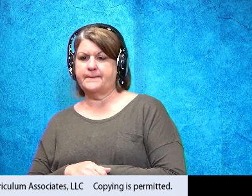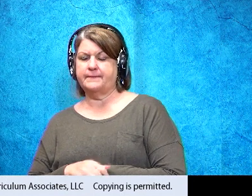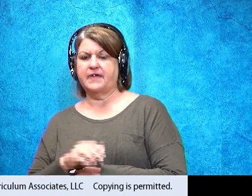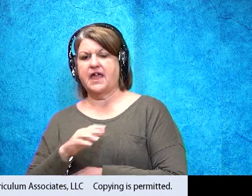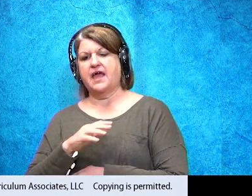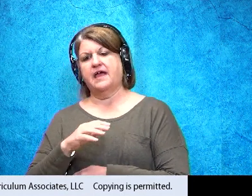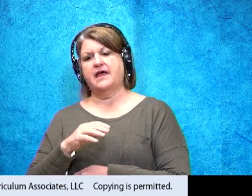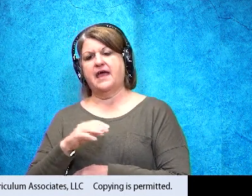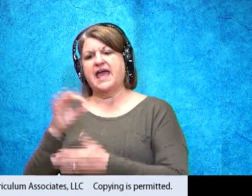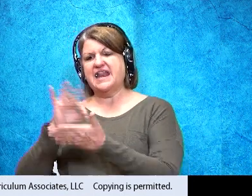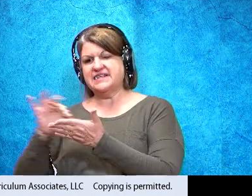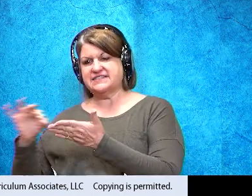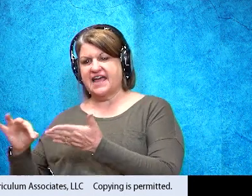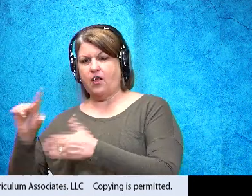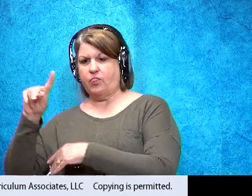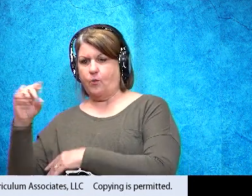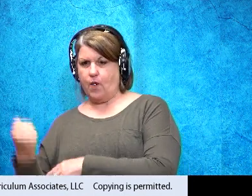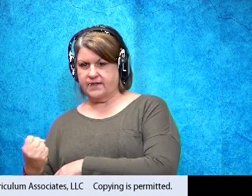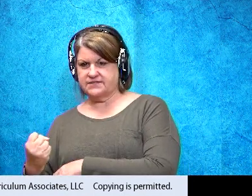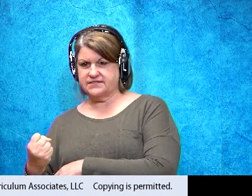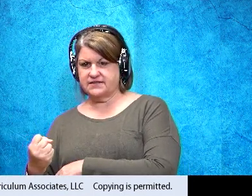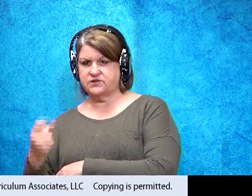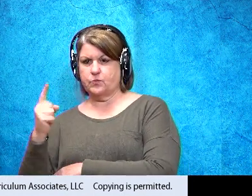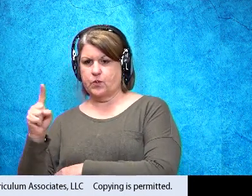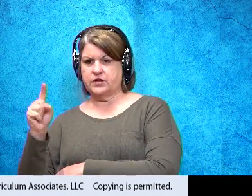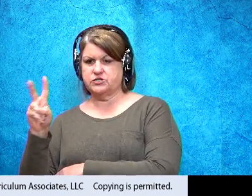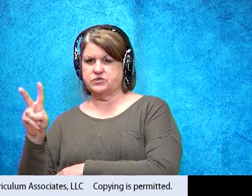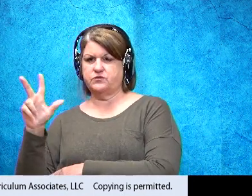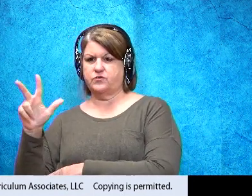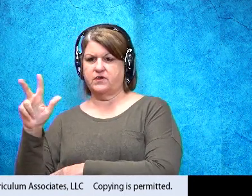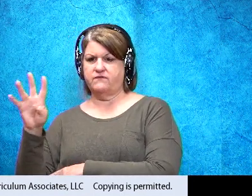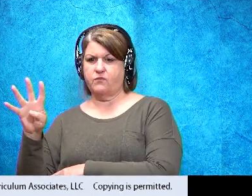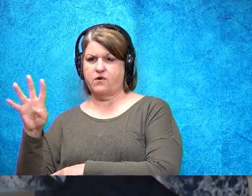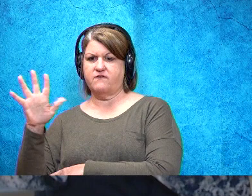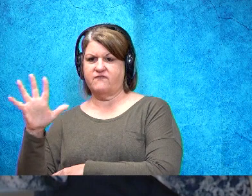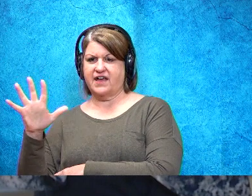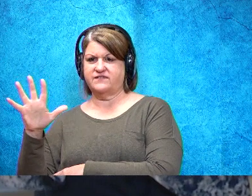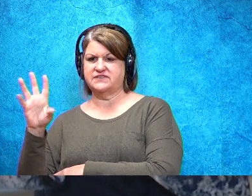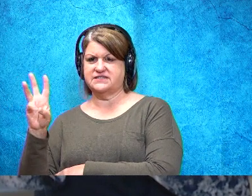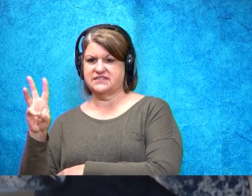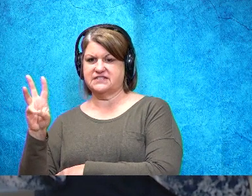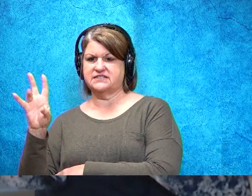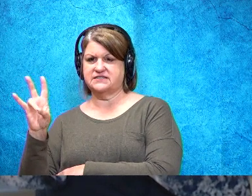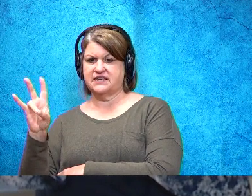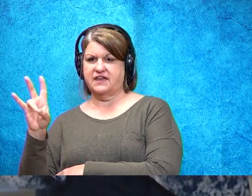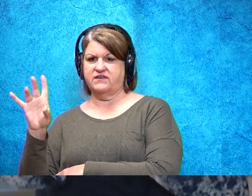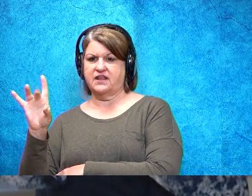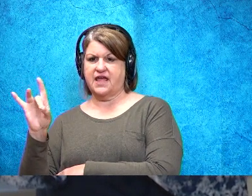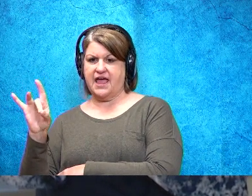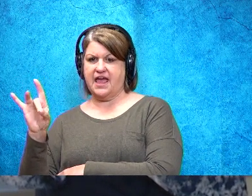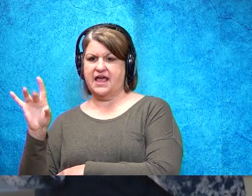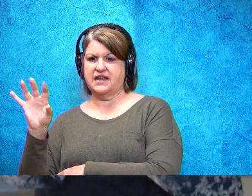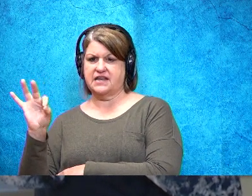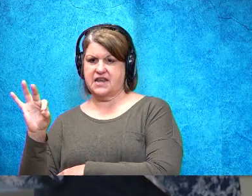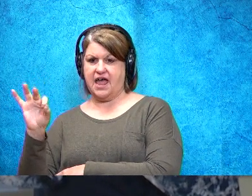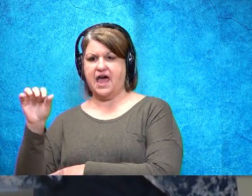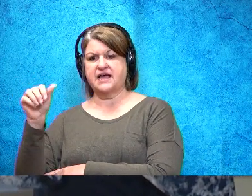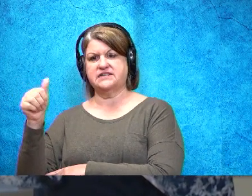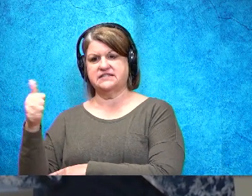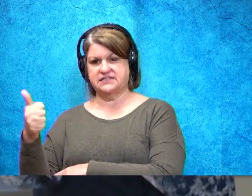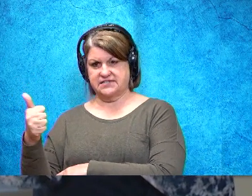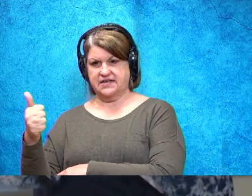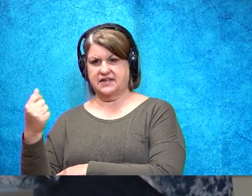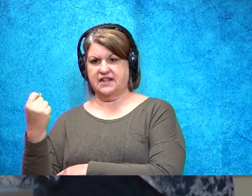And let's count our ones. 1, 2, 3, 4, 5, 6, 7, 8,